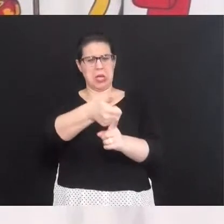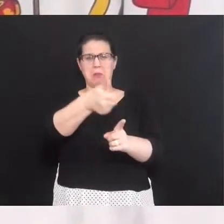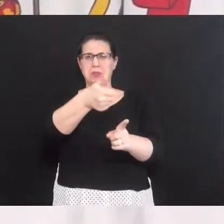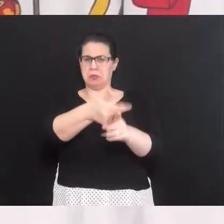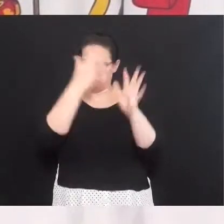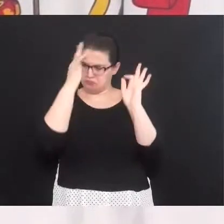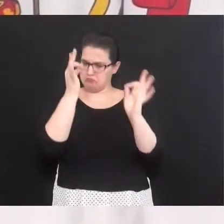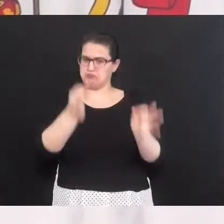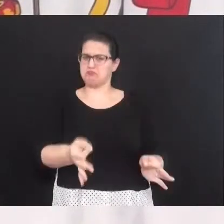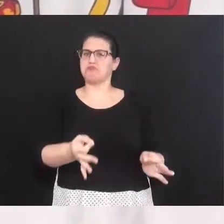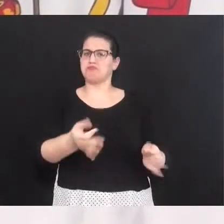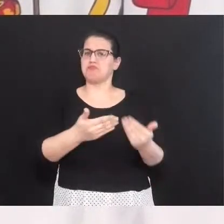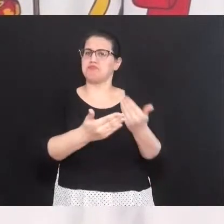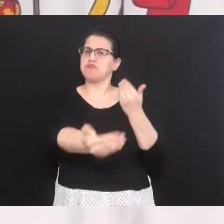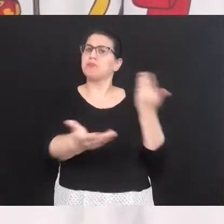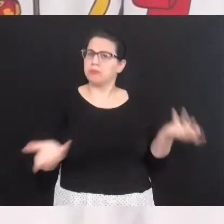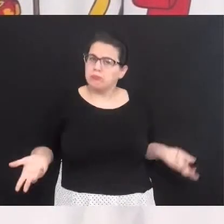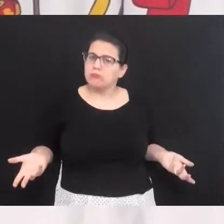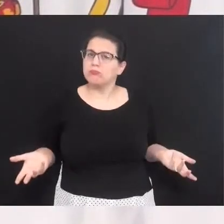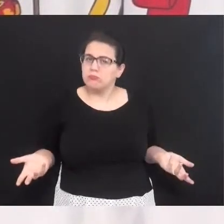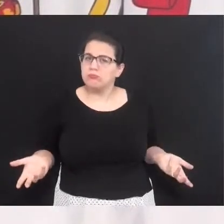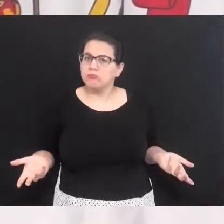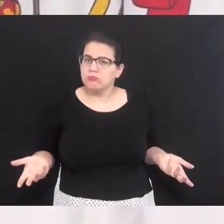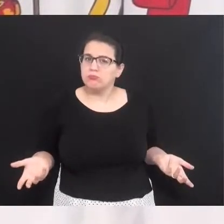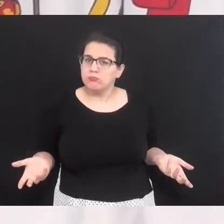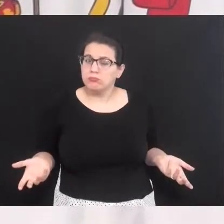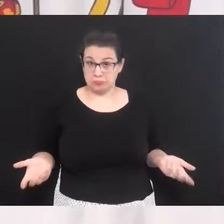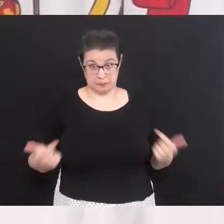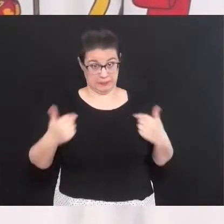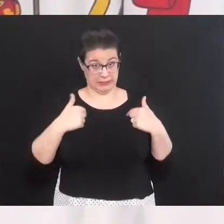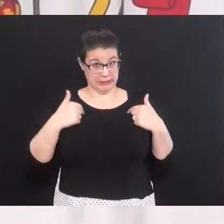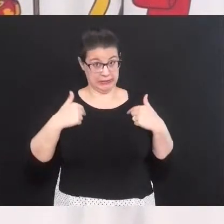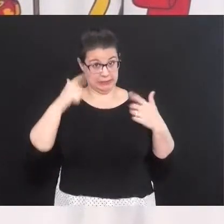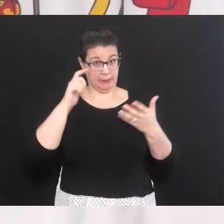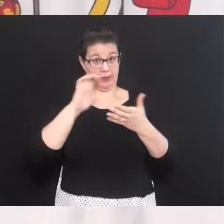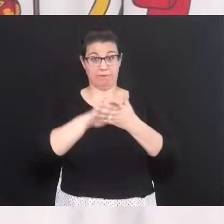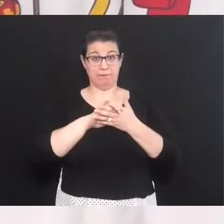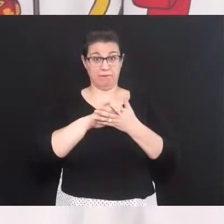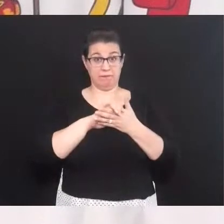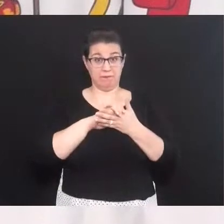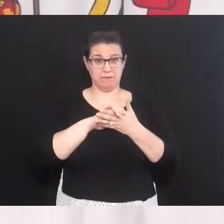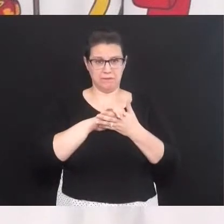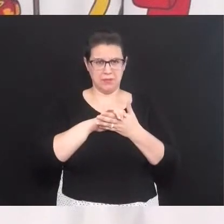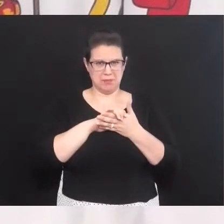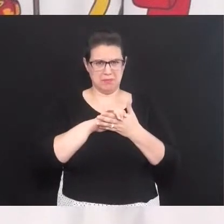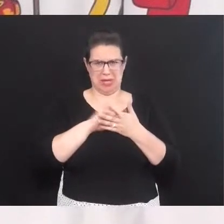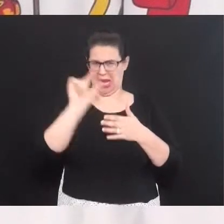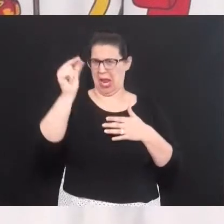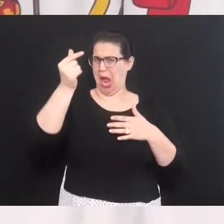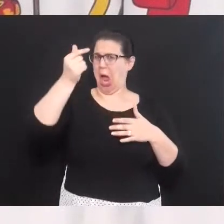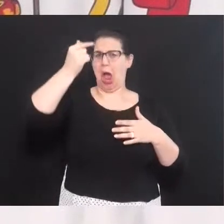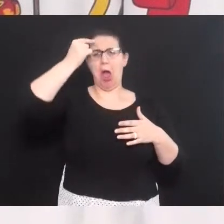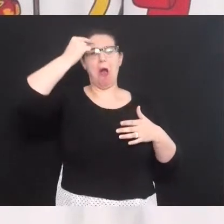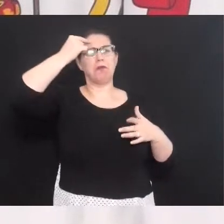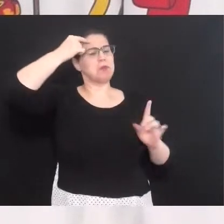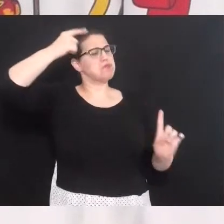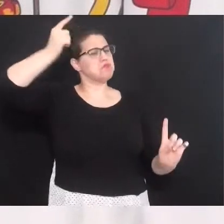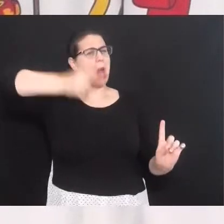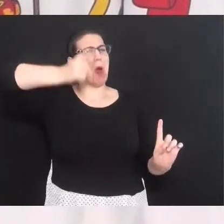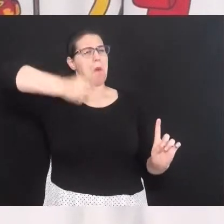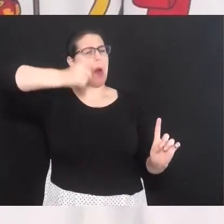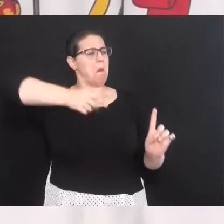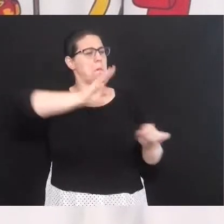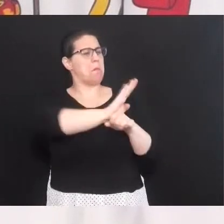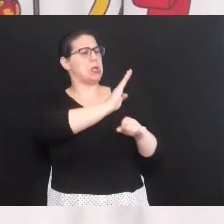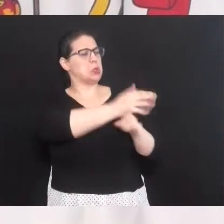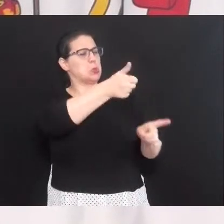private businesses do their own thing. I truly believe that it is not government's place to tell private business